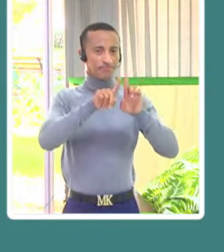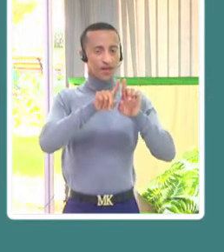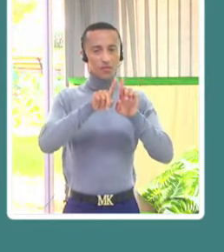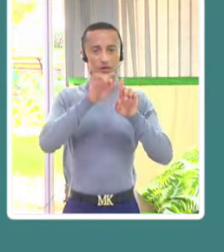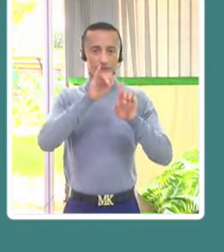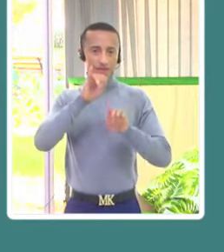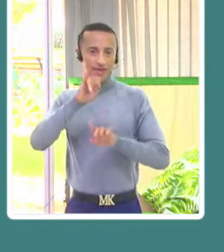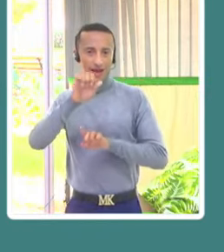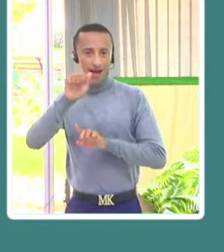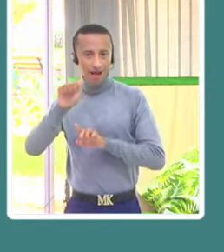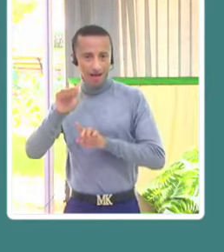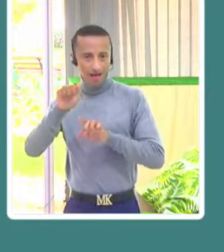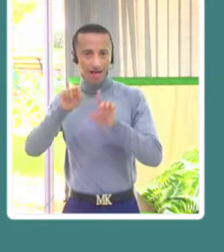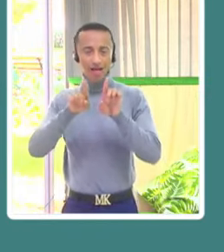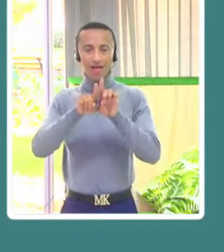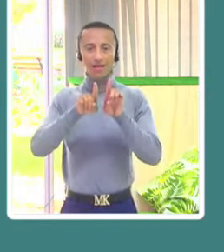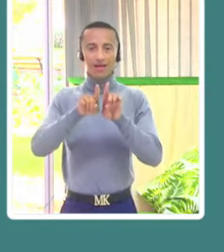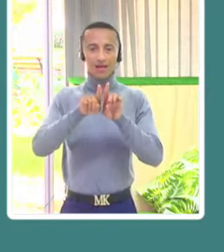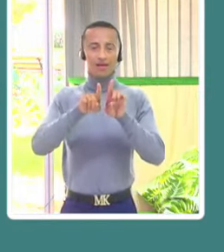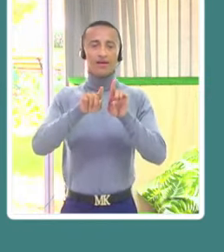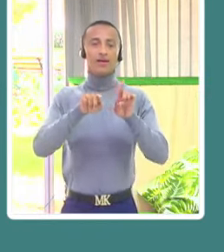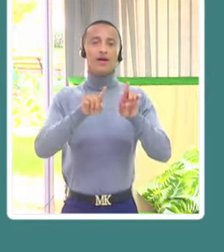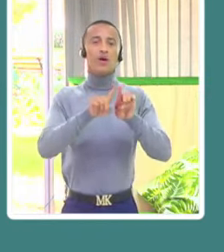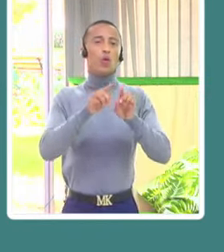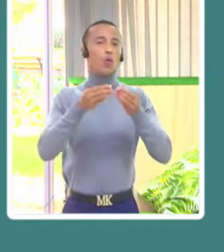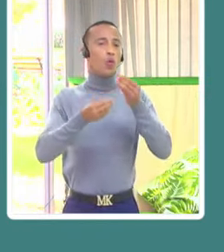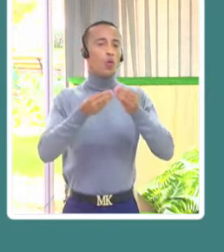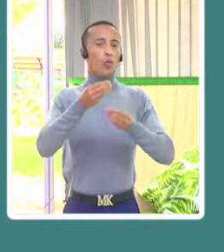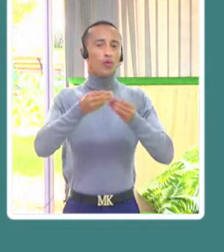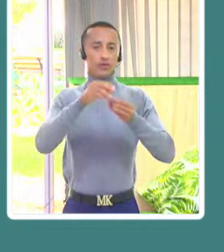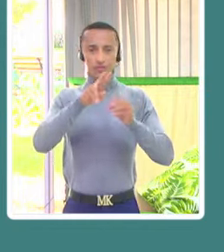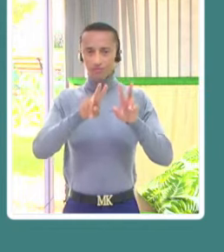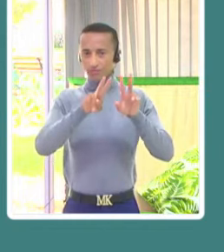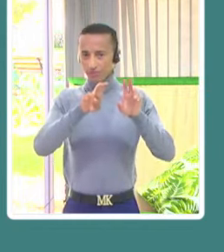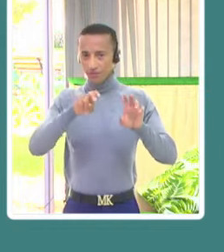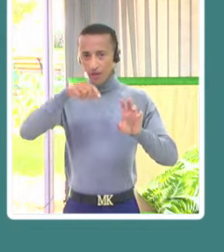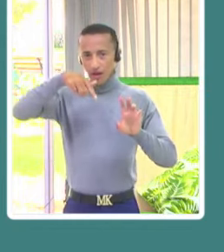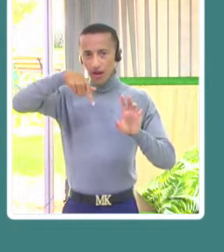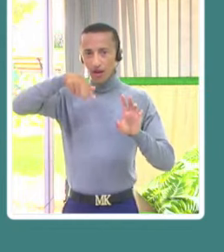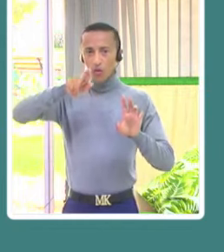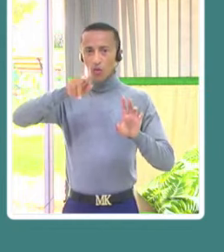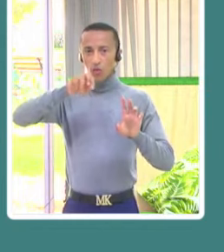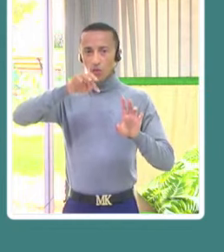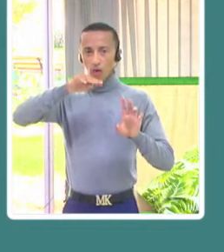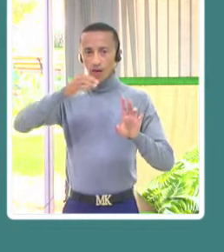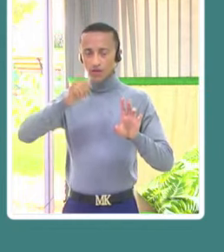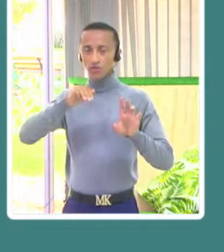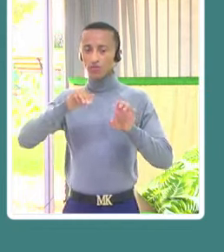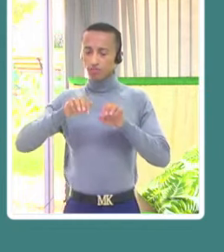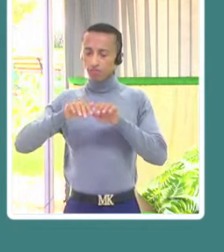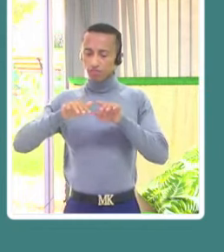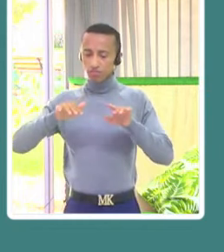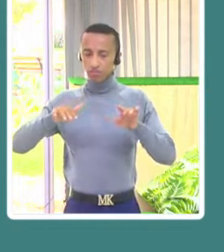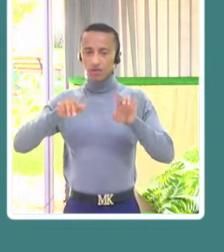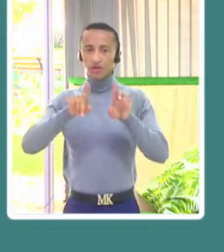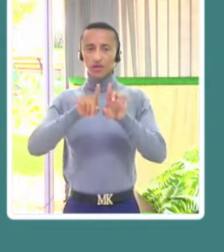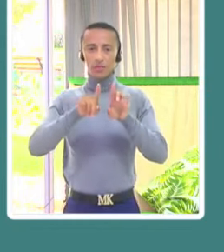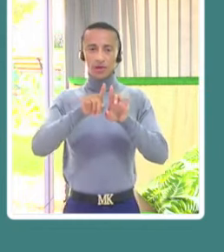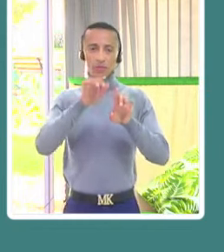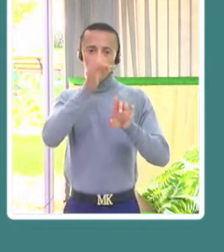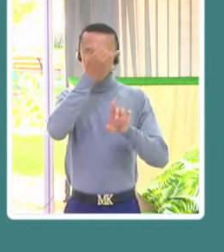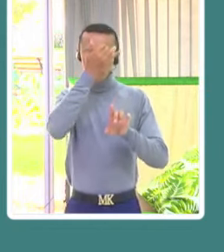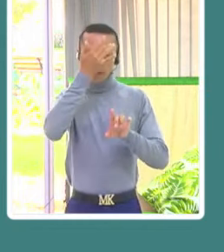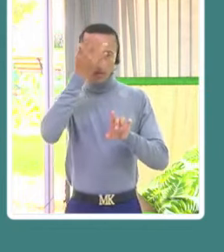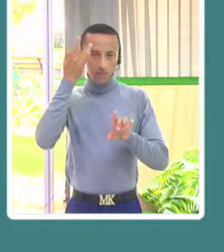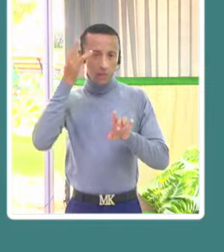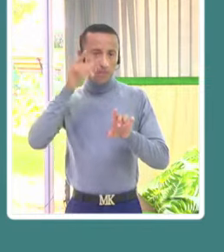computational power like quantum, you will probably have two different variation of the same person. So one person can sit